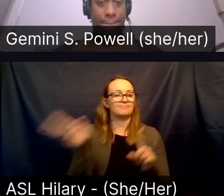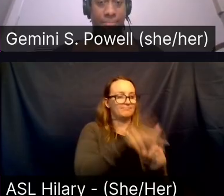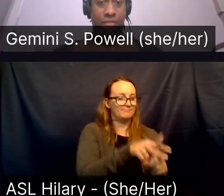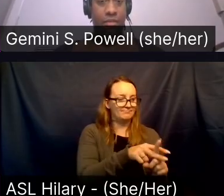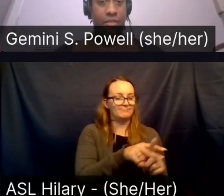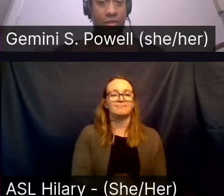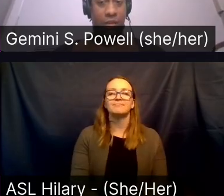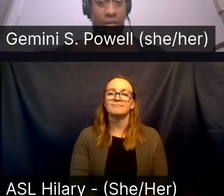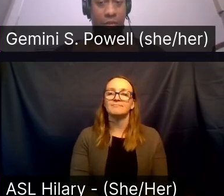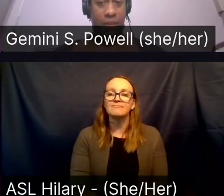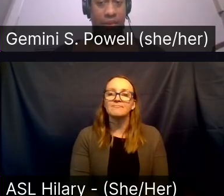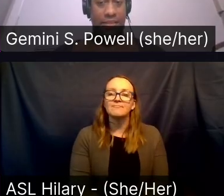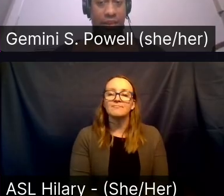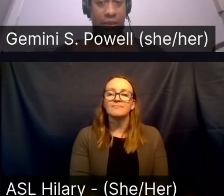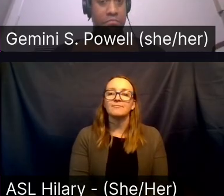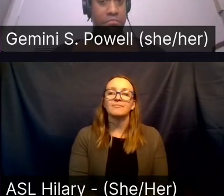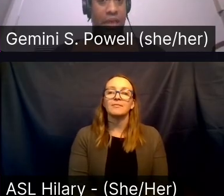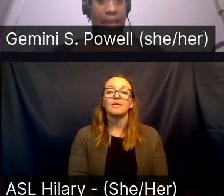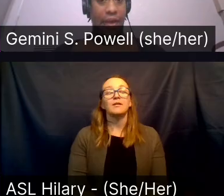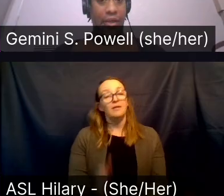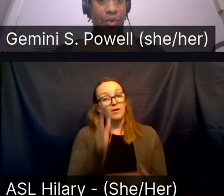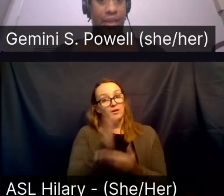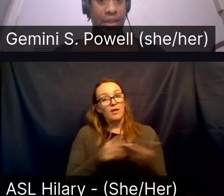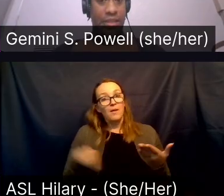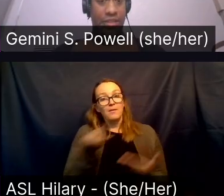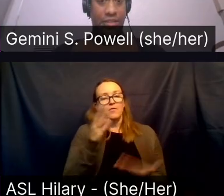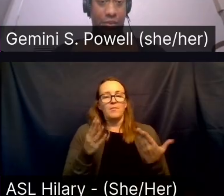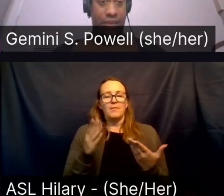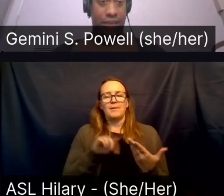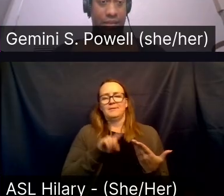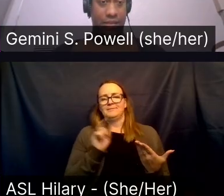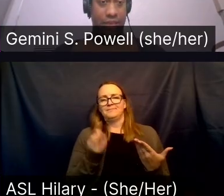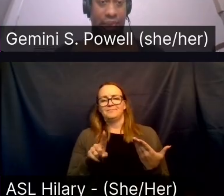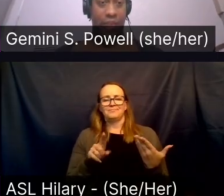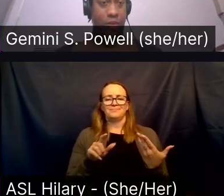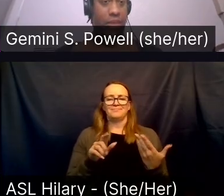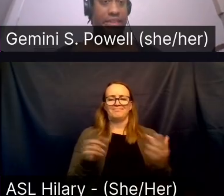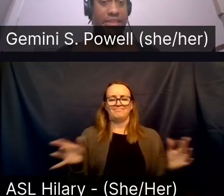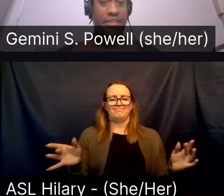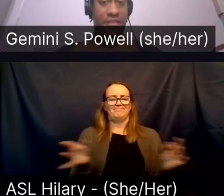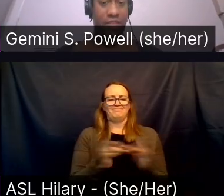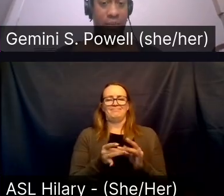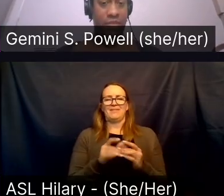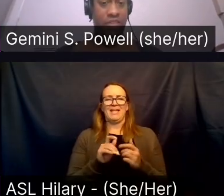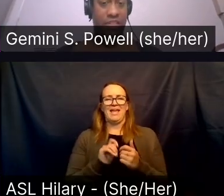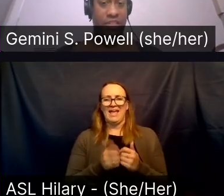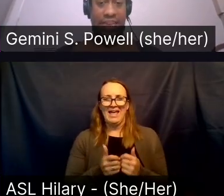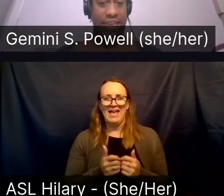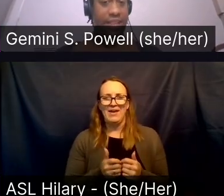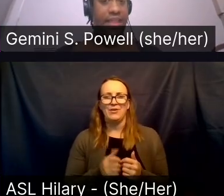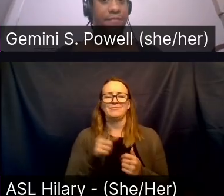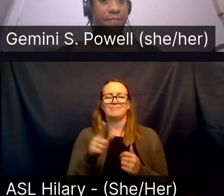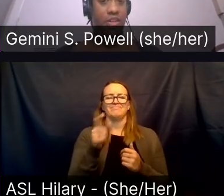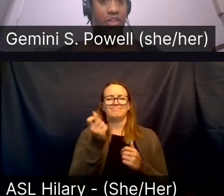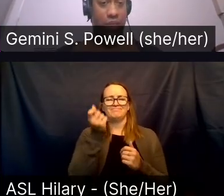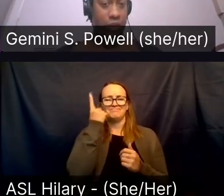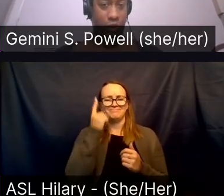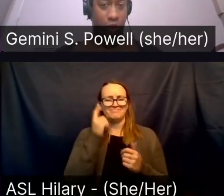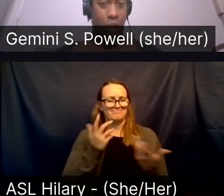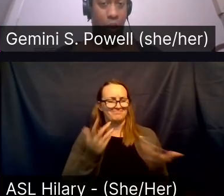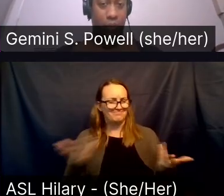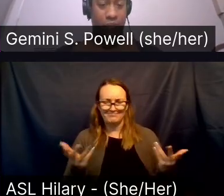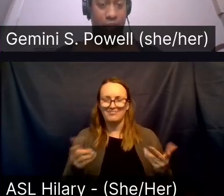Now, some of you may be asking, how do you link these two things? How do you make sense of them such that they